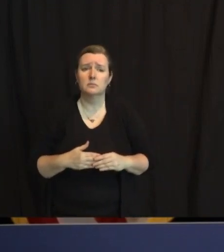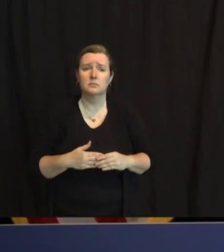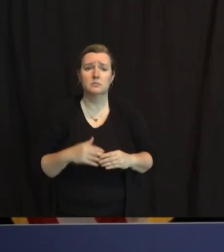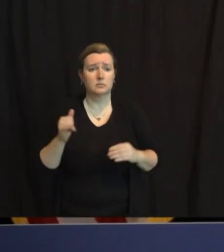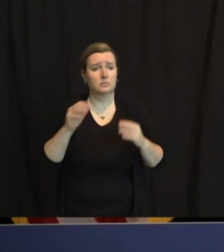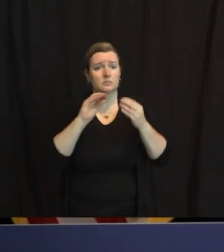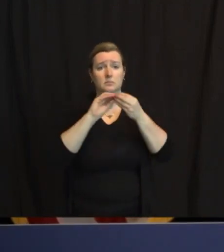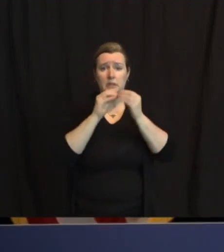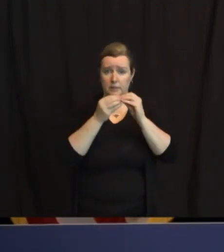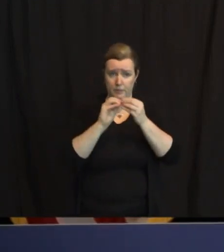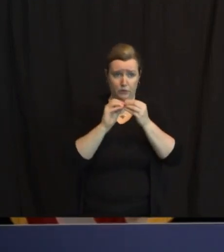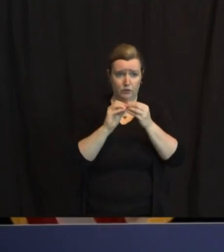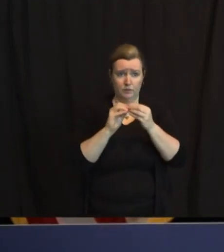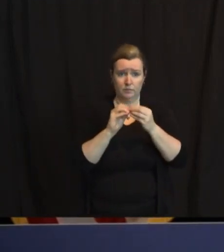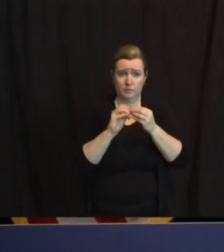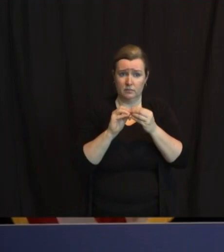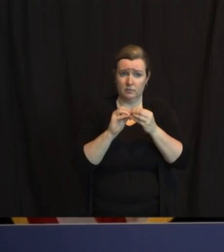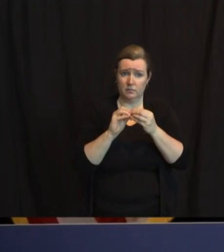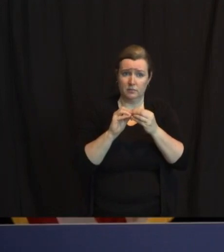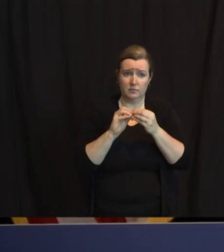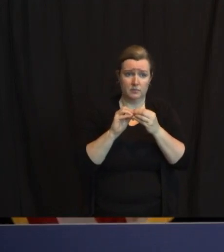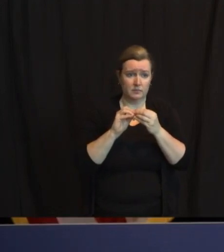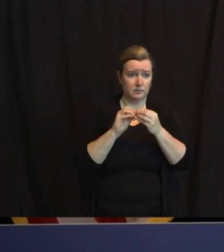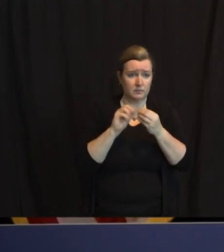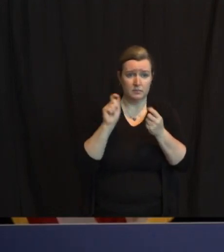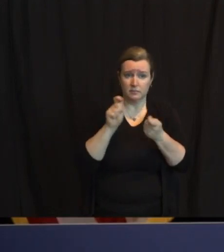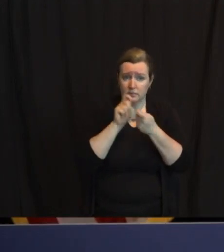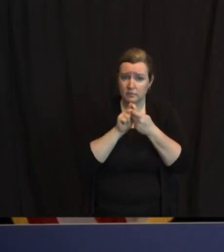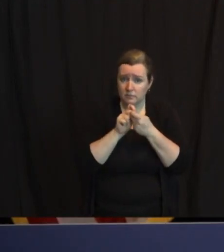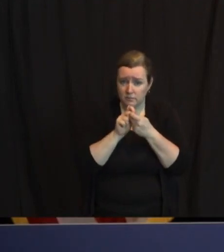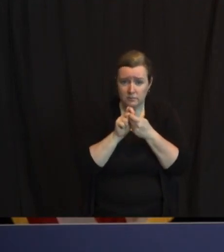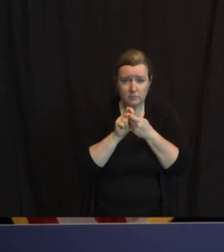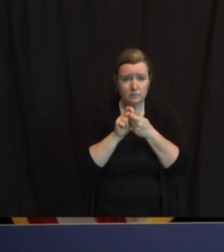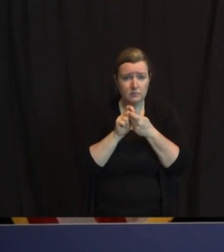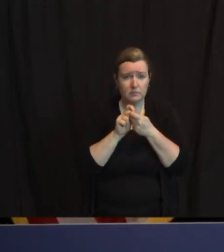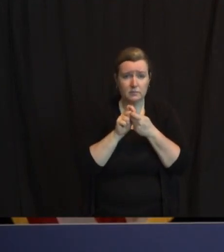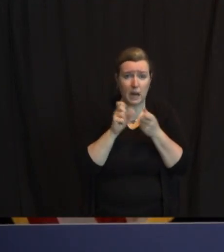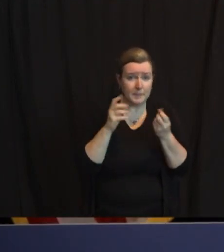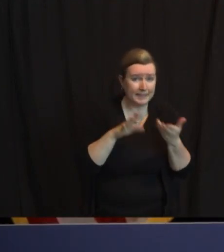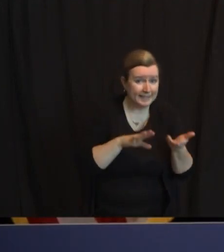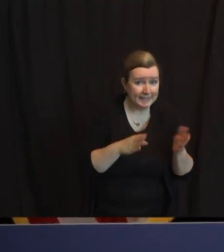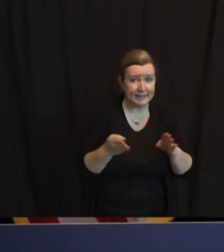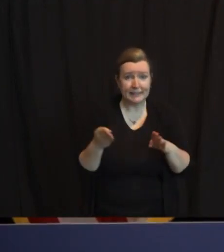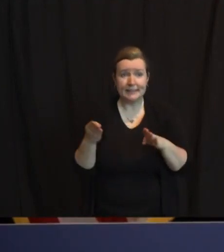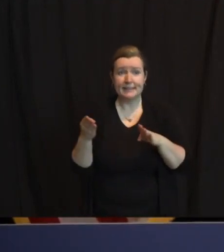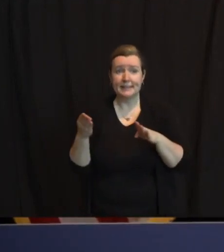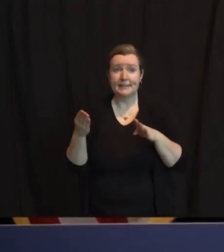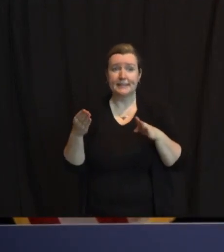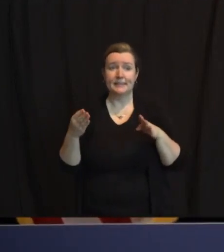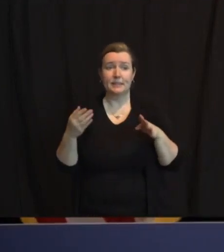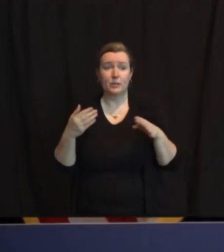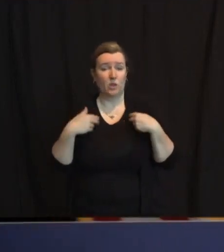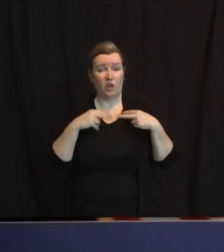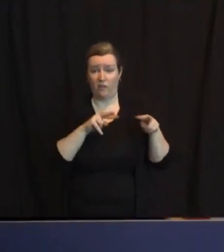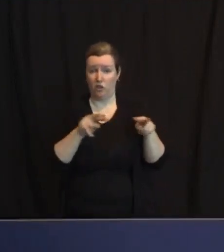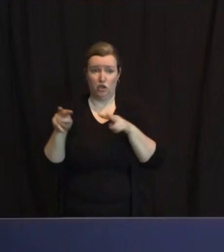the fatalities, I assume this is something, Judy and Ed, we continue to assess and reassess. Is that fair to say? Yeah, obviously, I